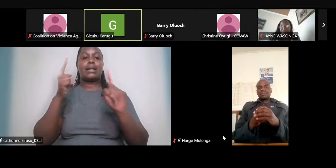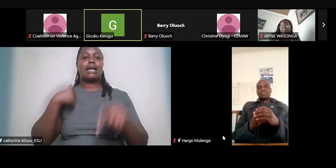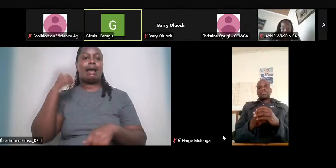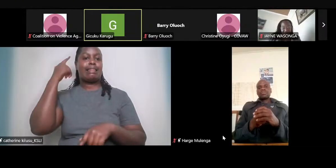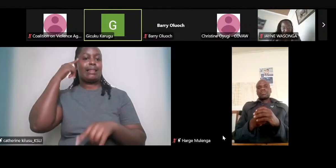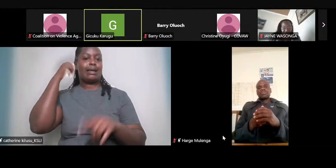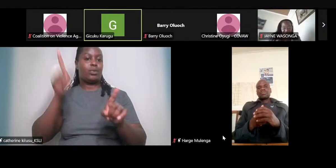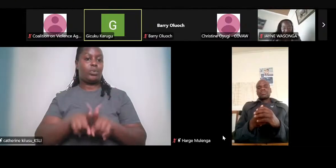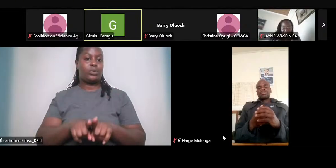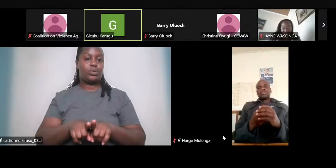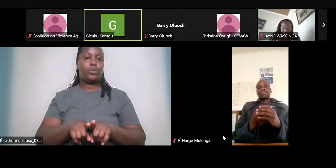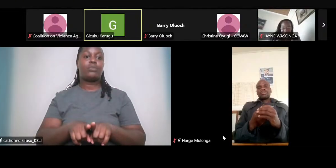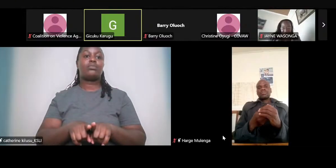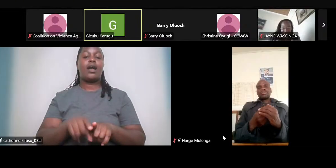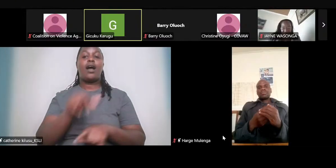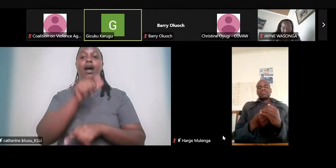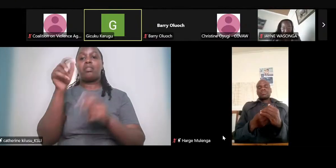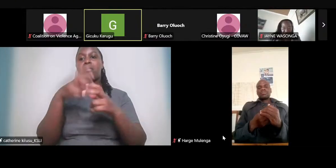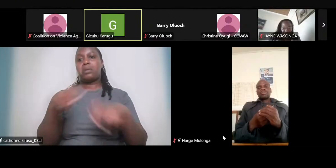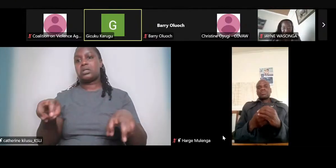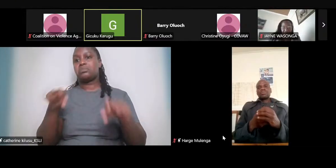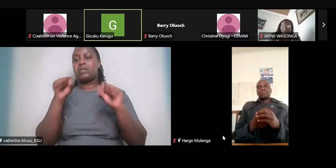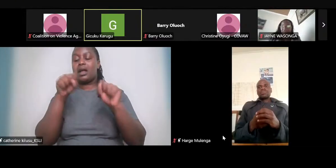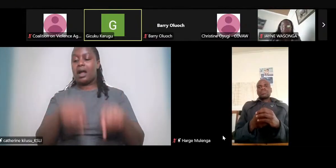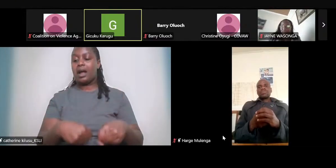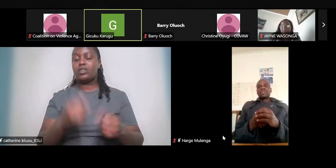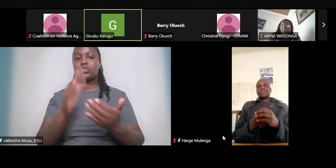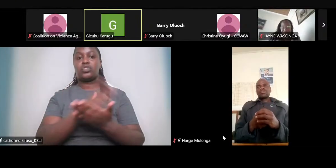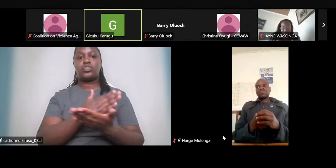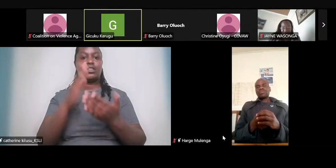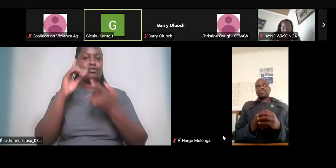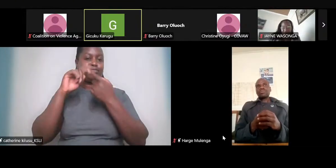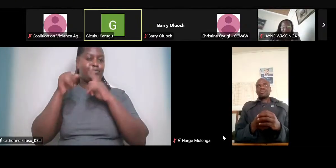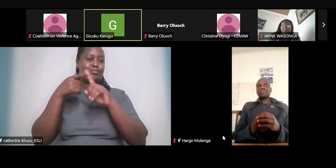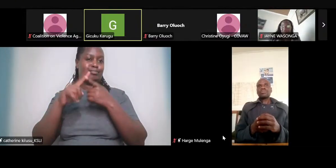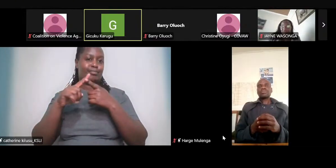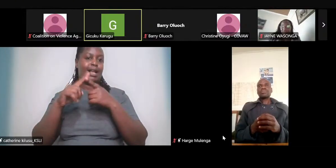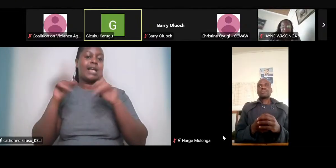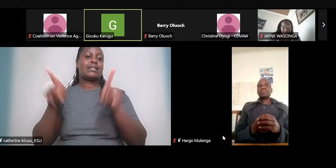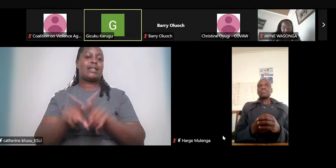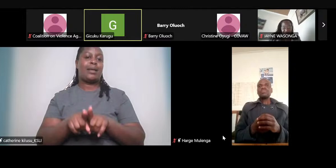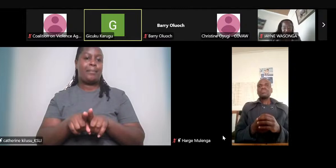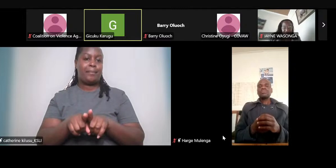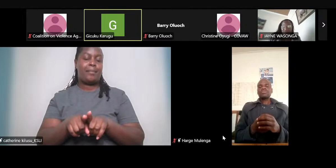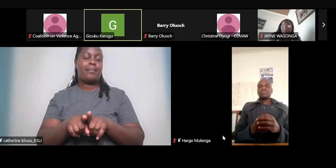colleagues, other panelists can share their reflections on the same. So